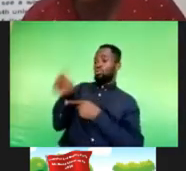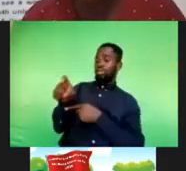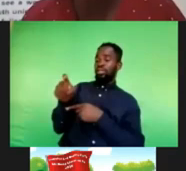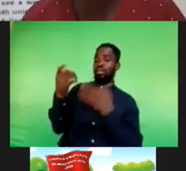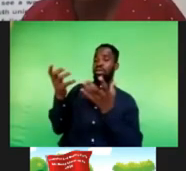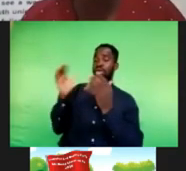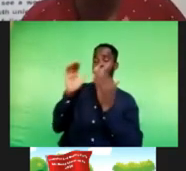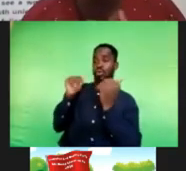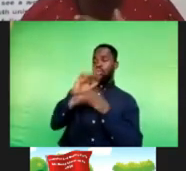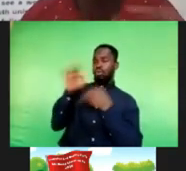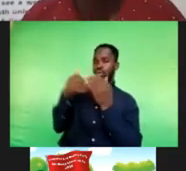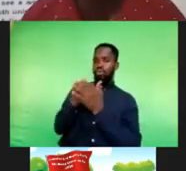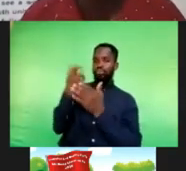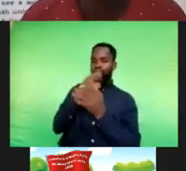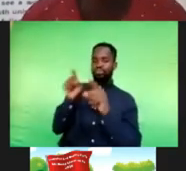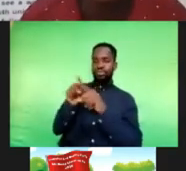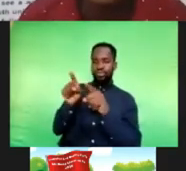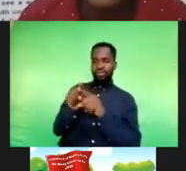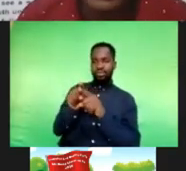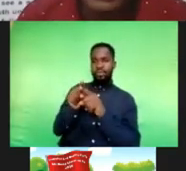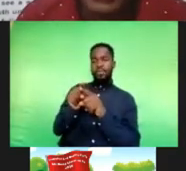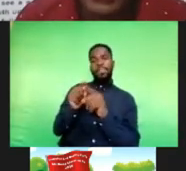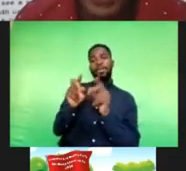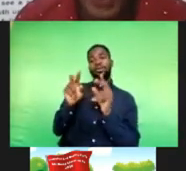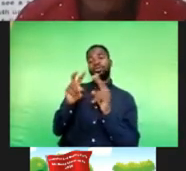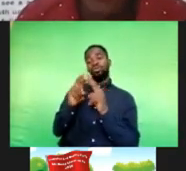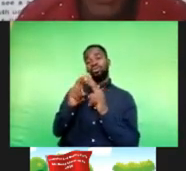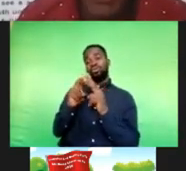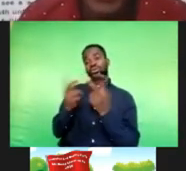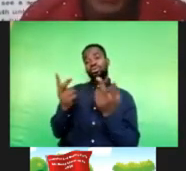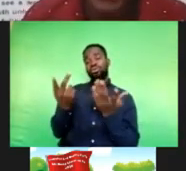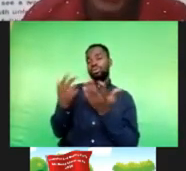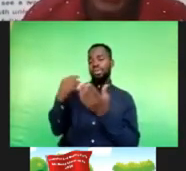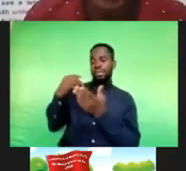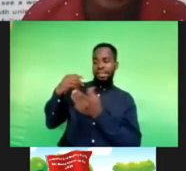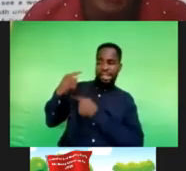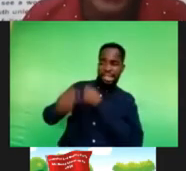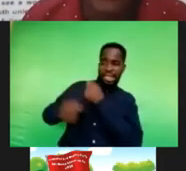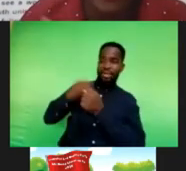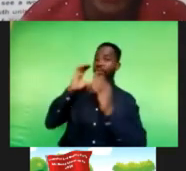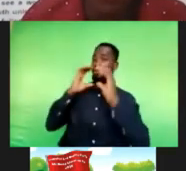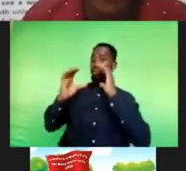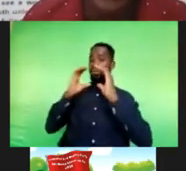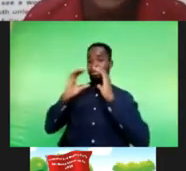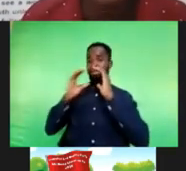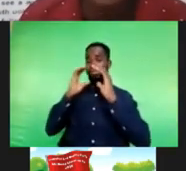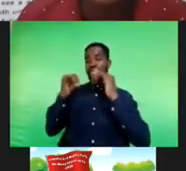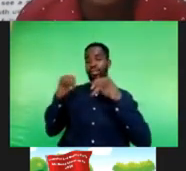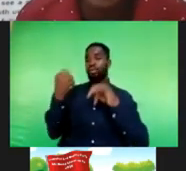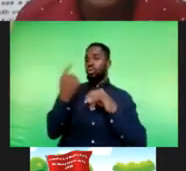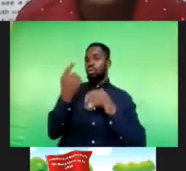have pictures as well. So it's a kind of communication that's it's only one